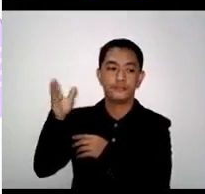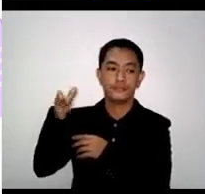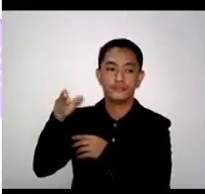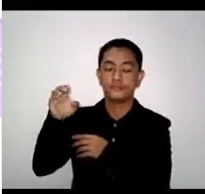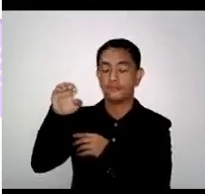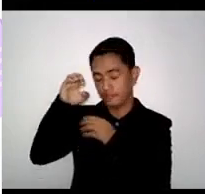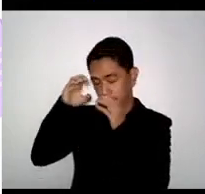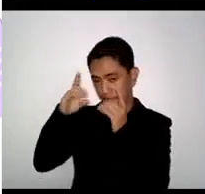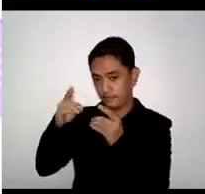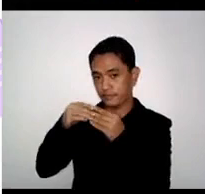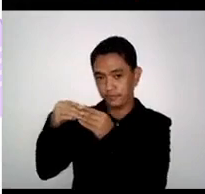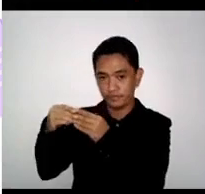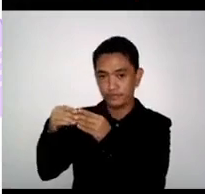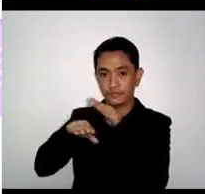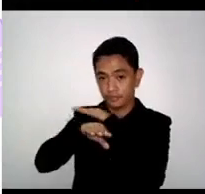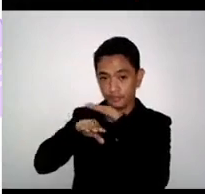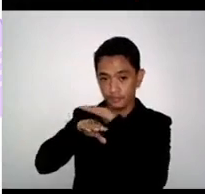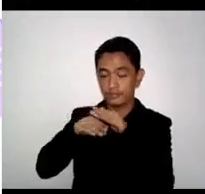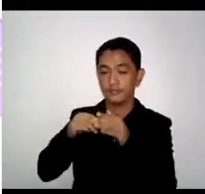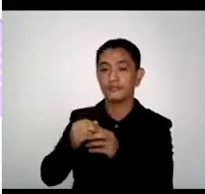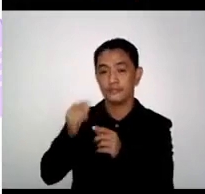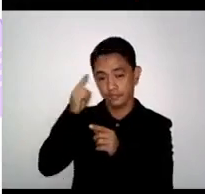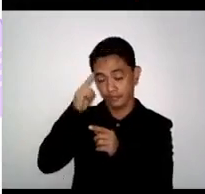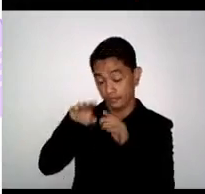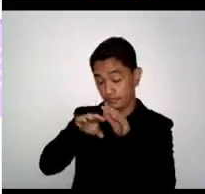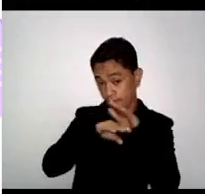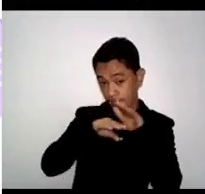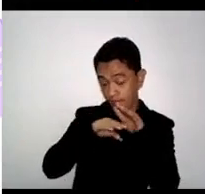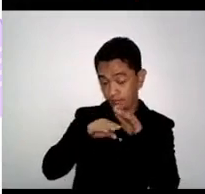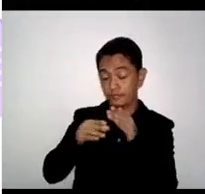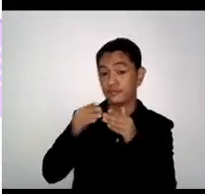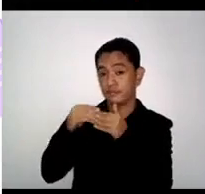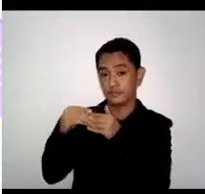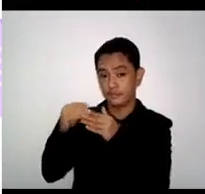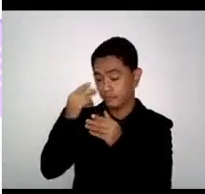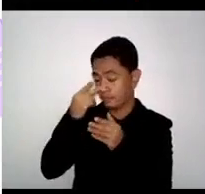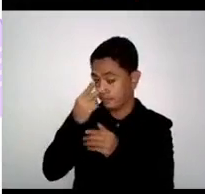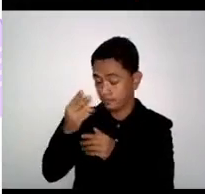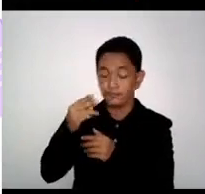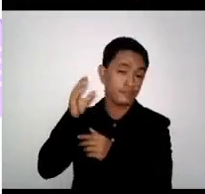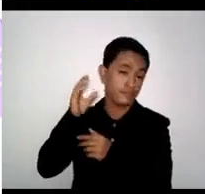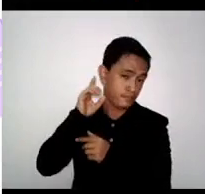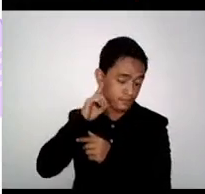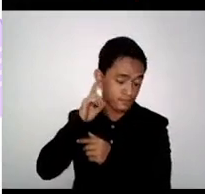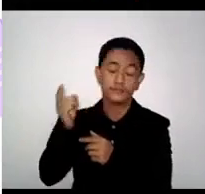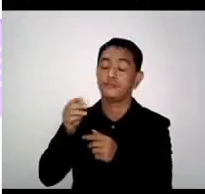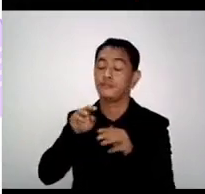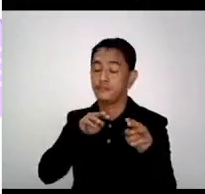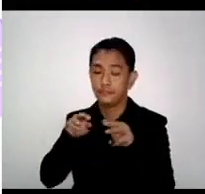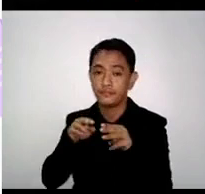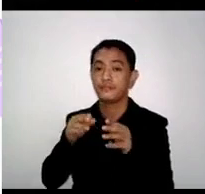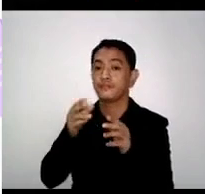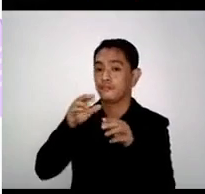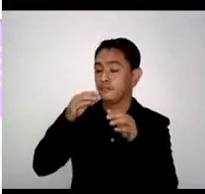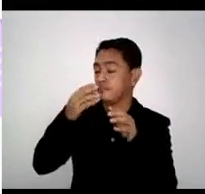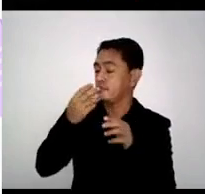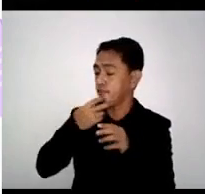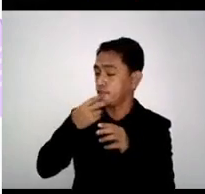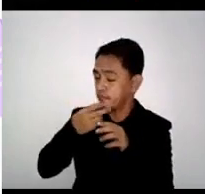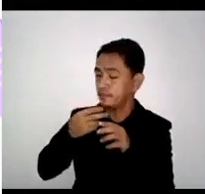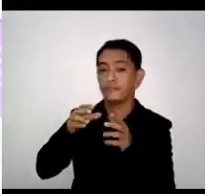https://aka.ms/educator-guide-accessibility. For Accessibility Guide for Vision, Hearing, Mobility, Speech, and Learning, we have